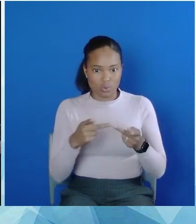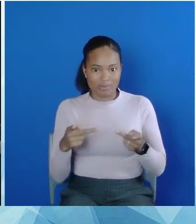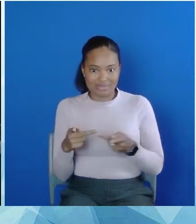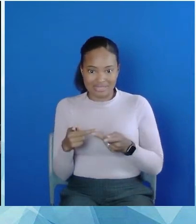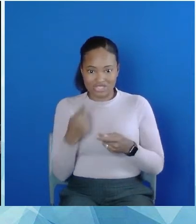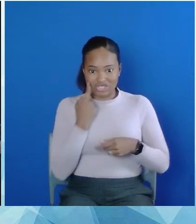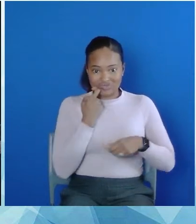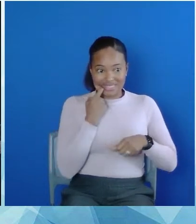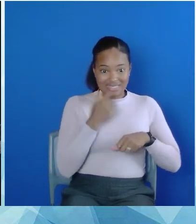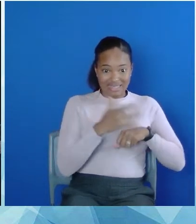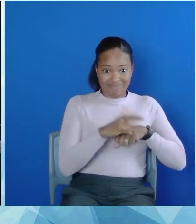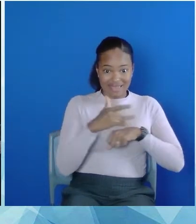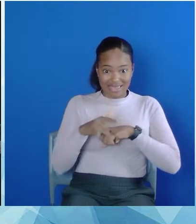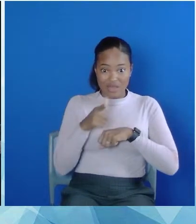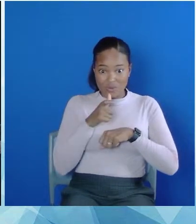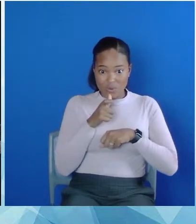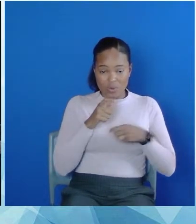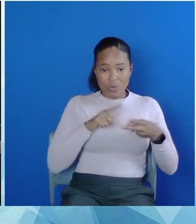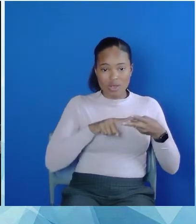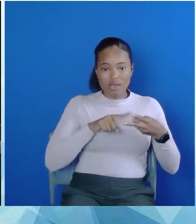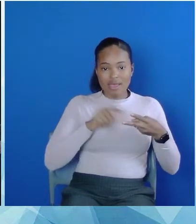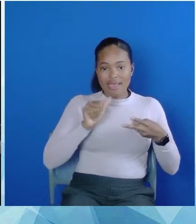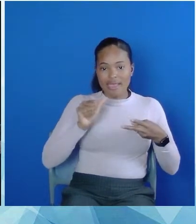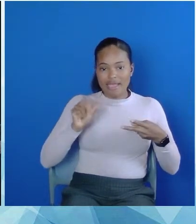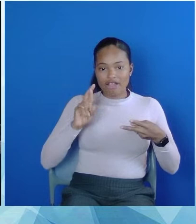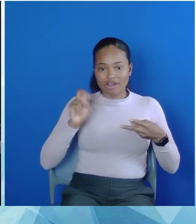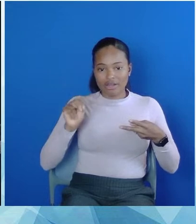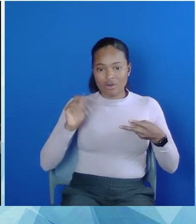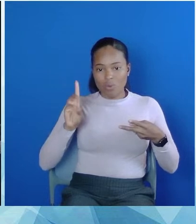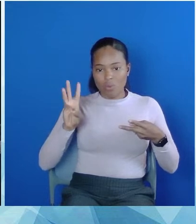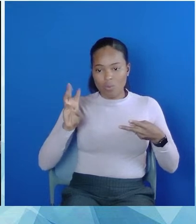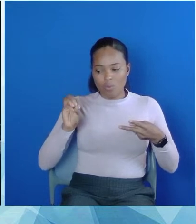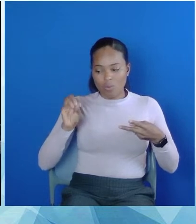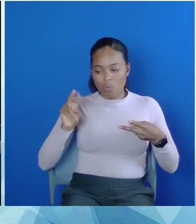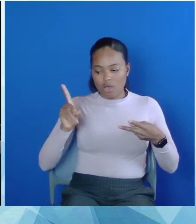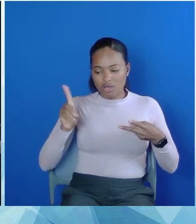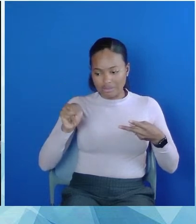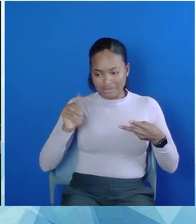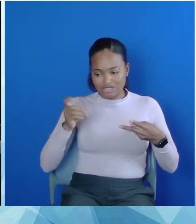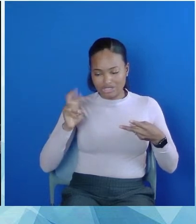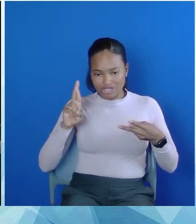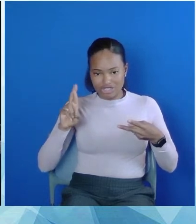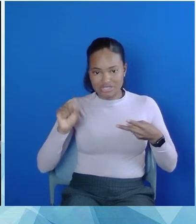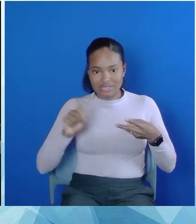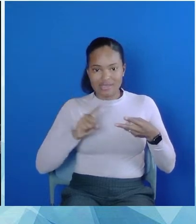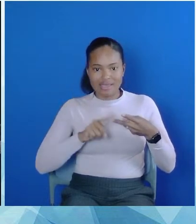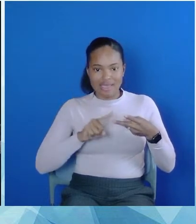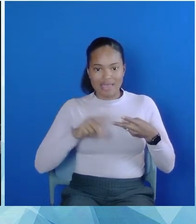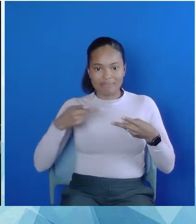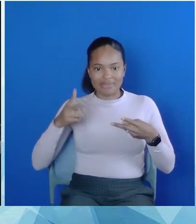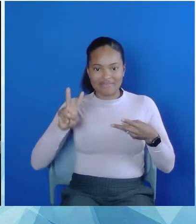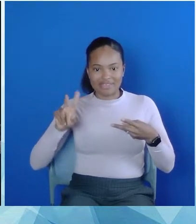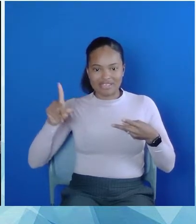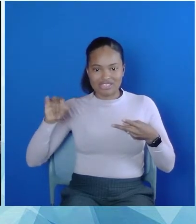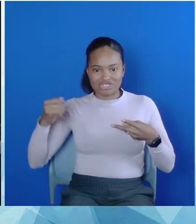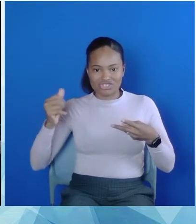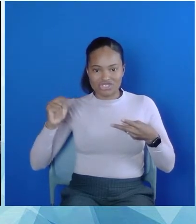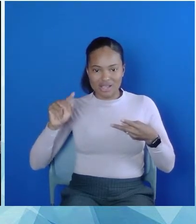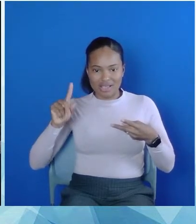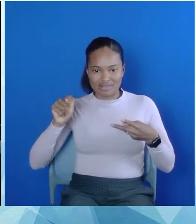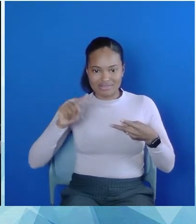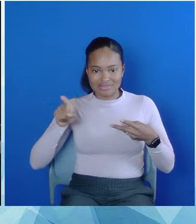Aaron Wanders and PV Chance. So feel free to let Superintendent Reichman or myself know if you